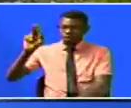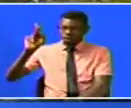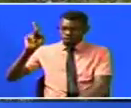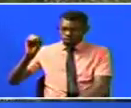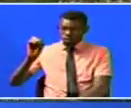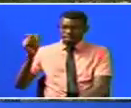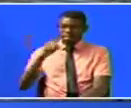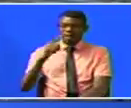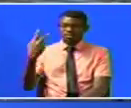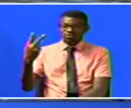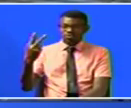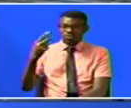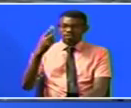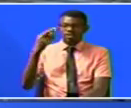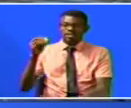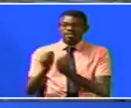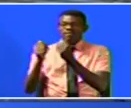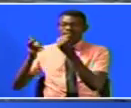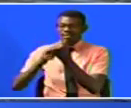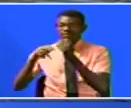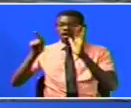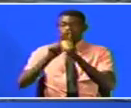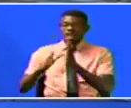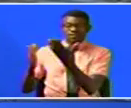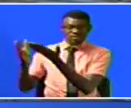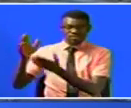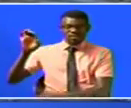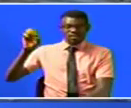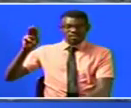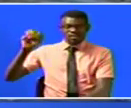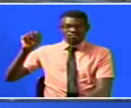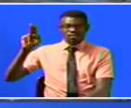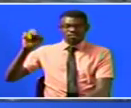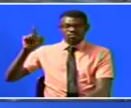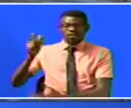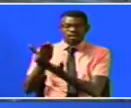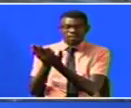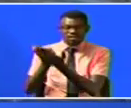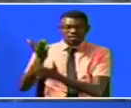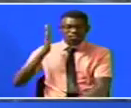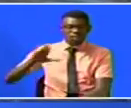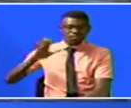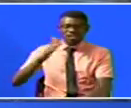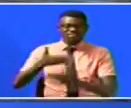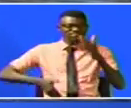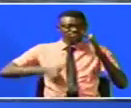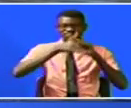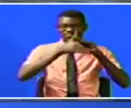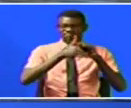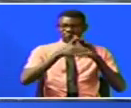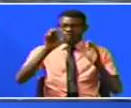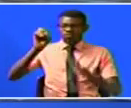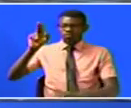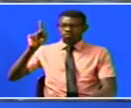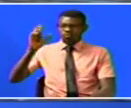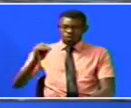In February 2017, city lawyer Emmanuel Mwagona petitioned Parliament to remove Ouko for alleged abuse of